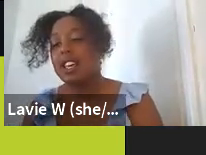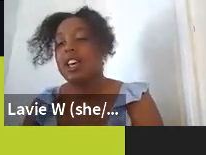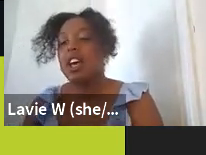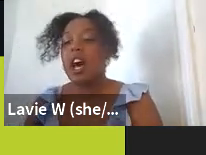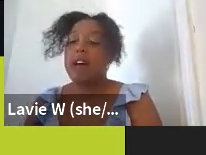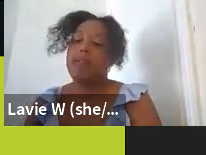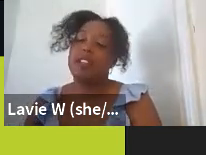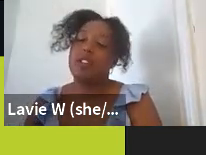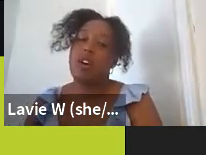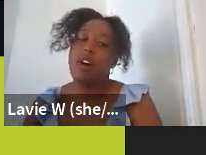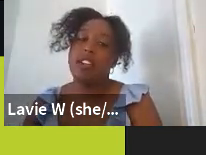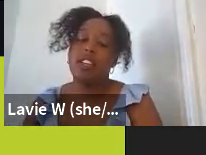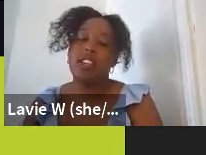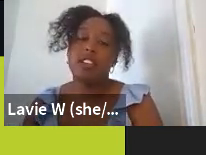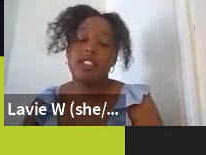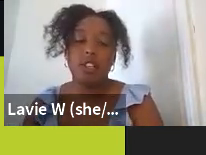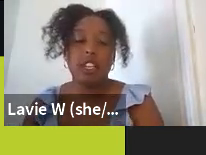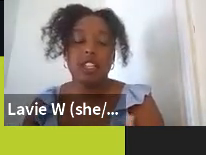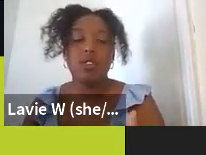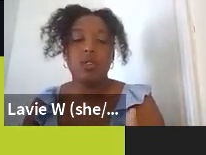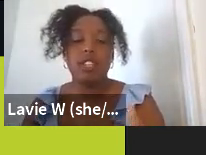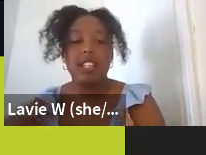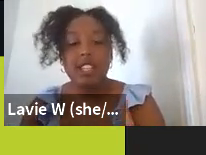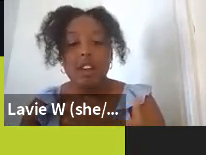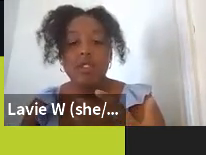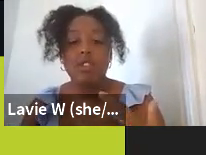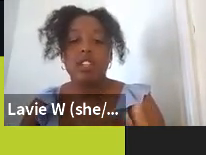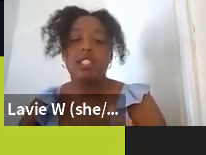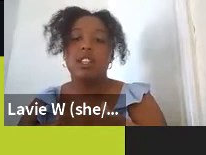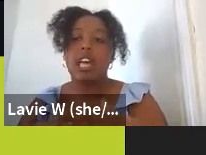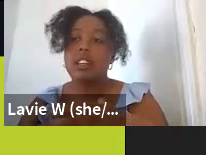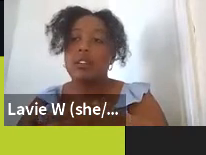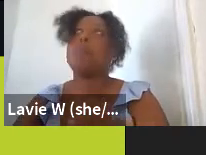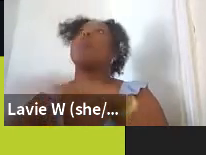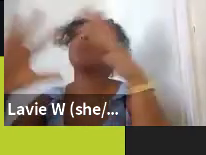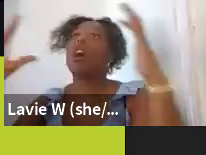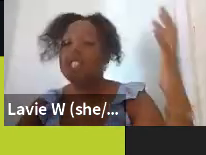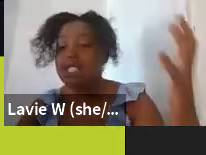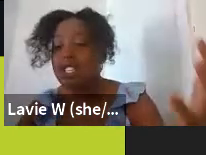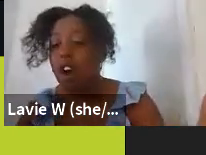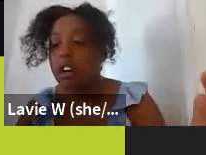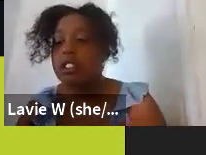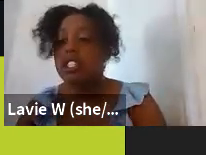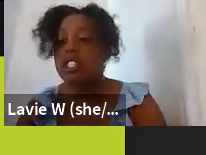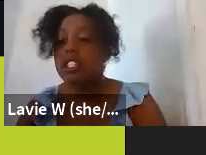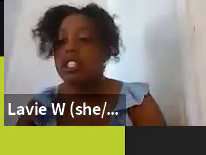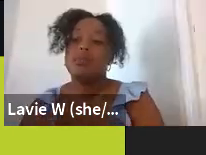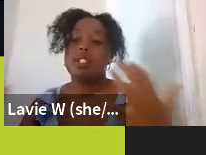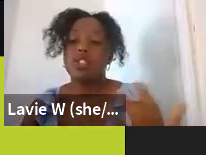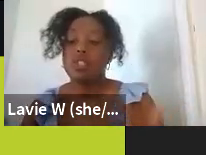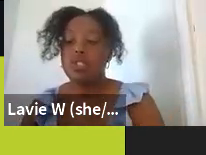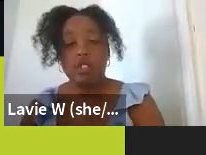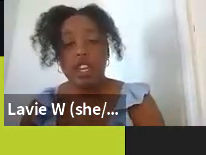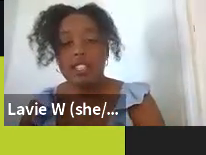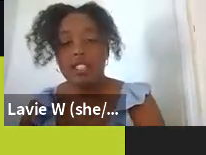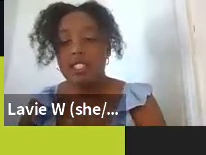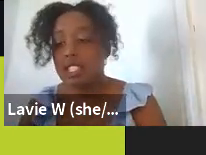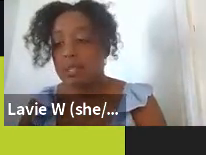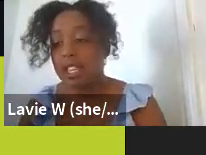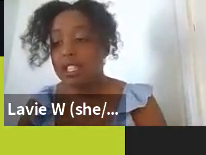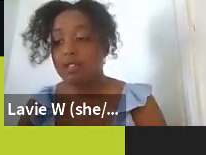exist. And so I think the circus, or the idea of the circus, and more broadly the arts, has the potential to